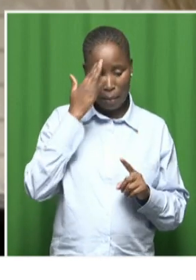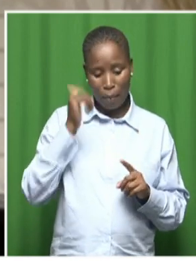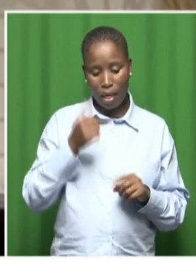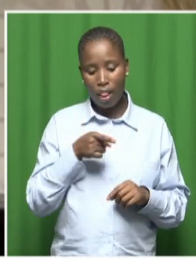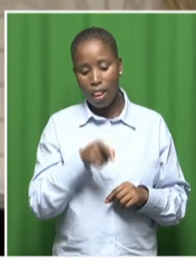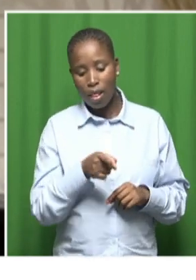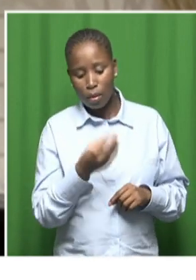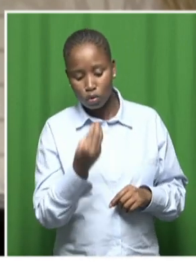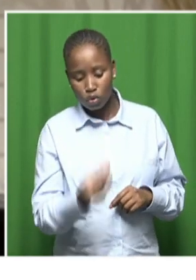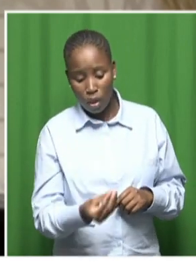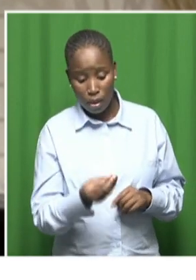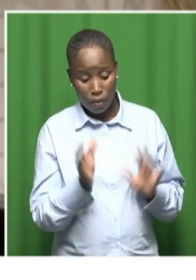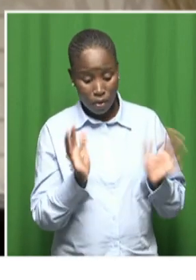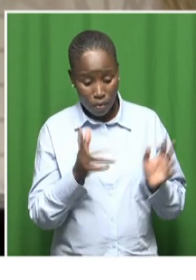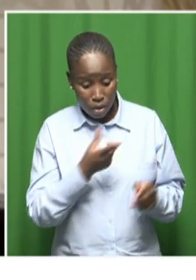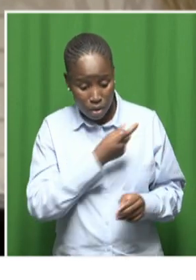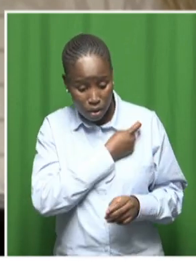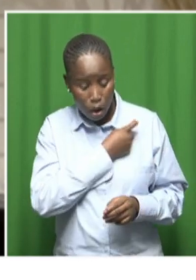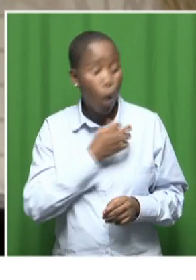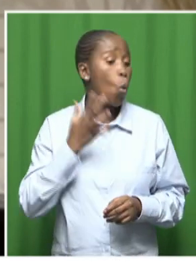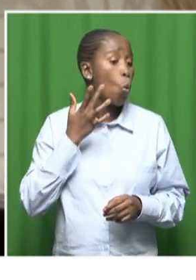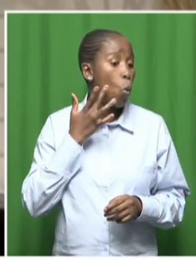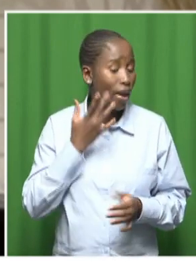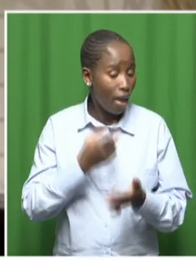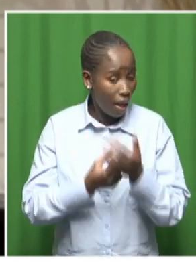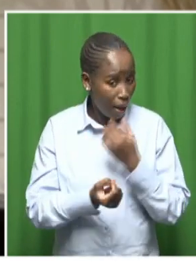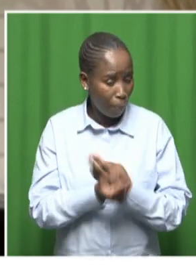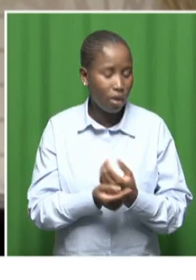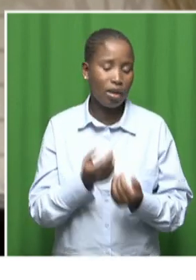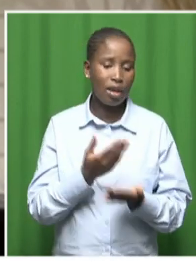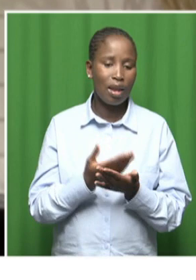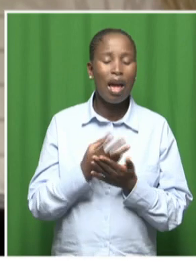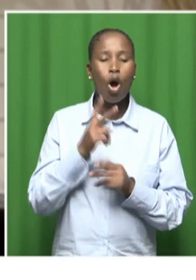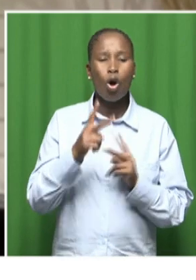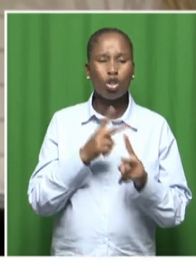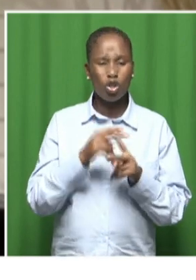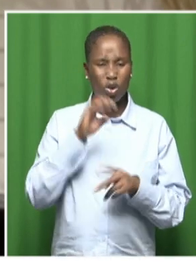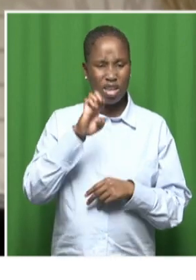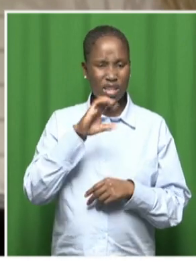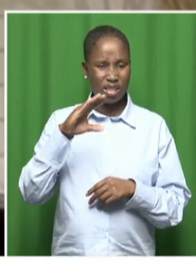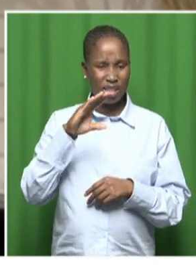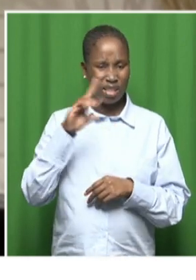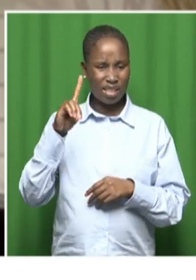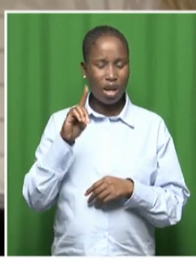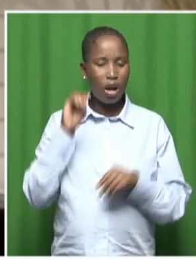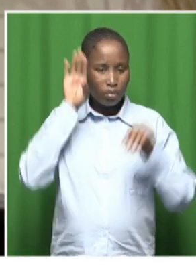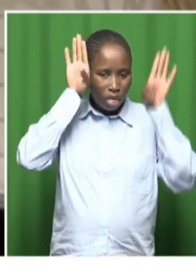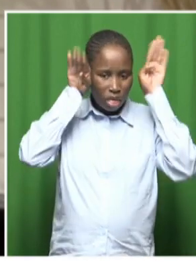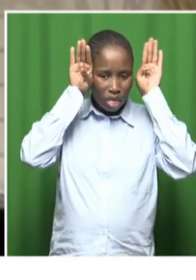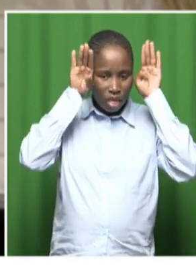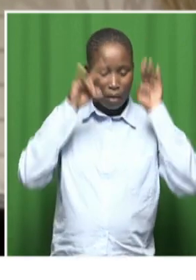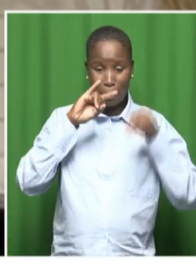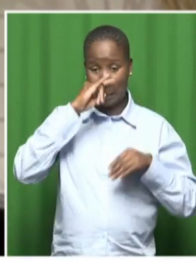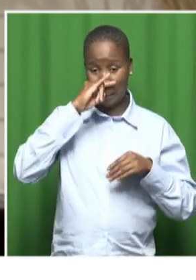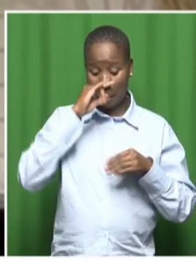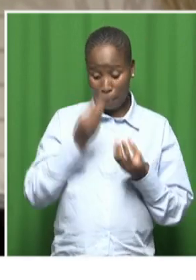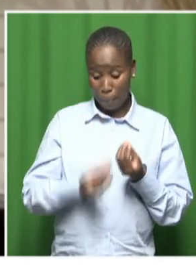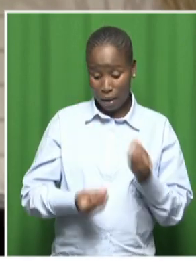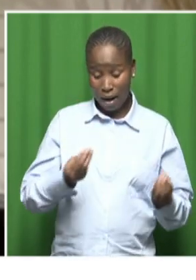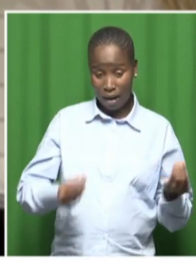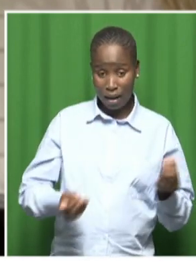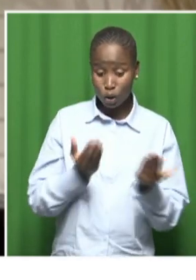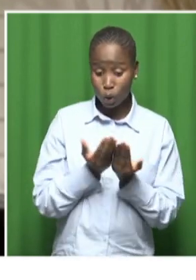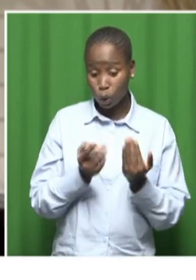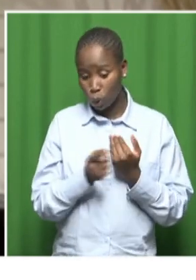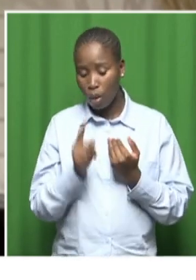when the routine immunizations are, through early childhood development practitioners, and bringing in the sort of whole of community